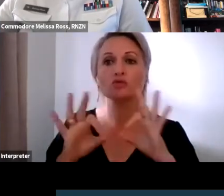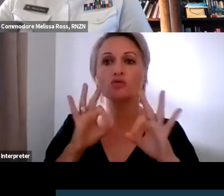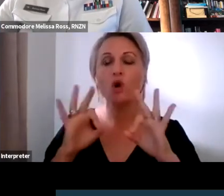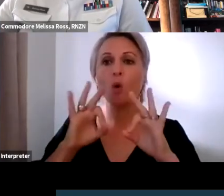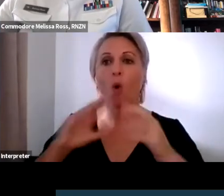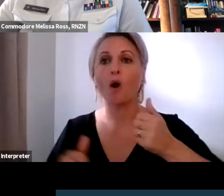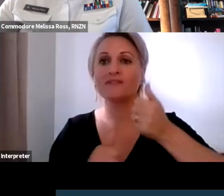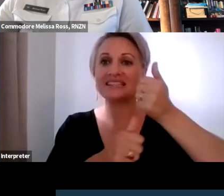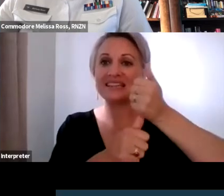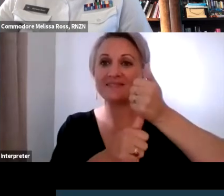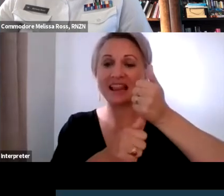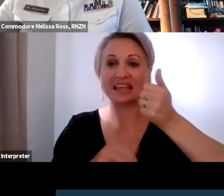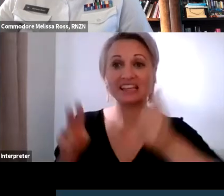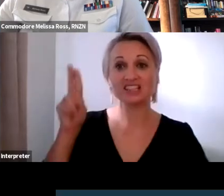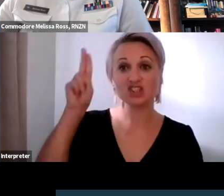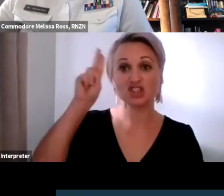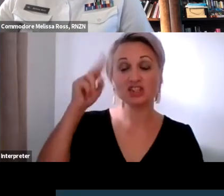Navy in December